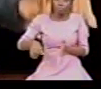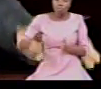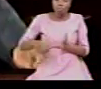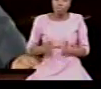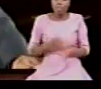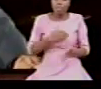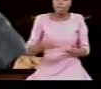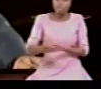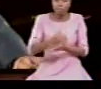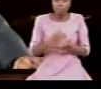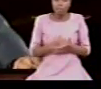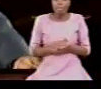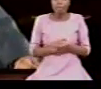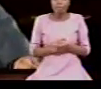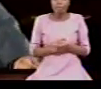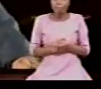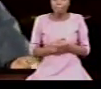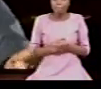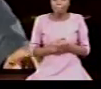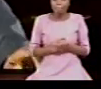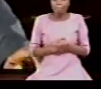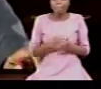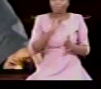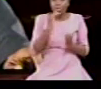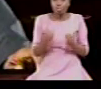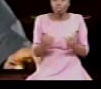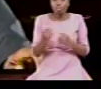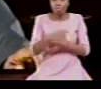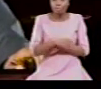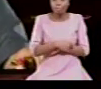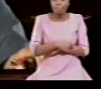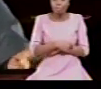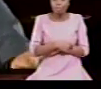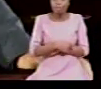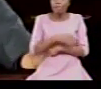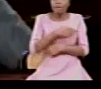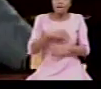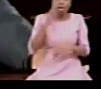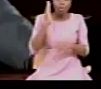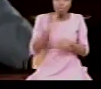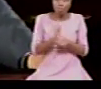yesterday, working today, and continue to work.